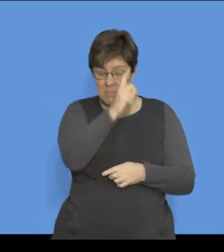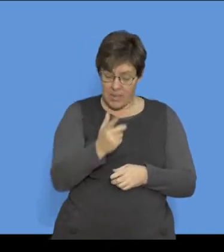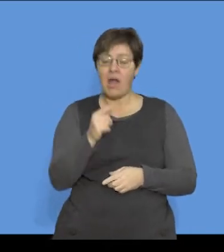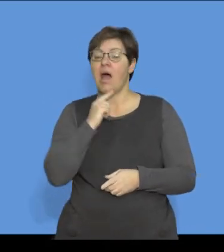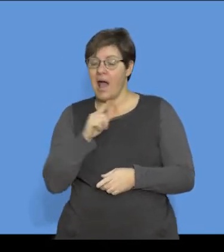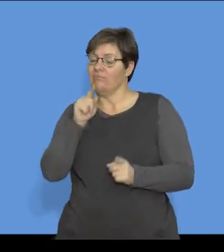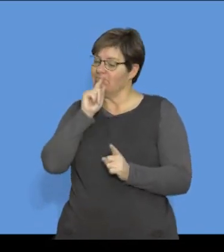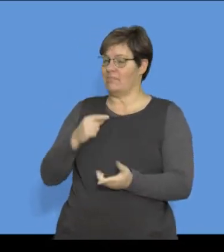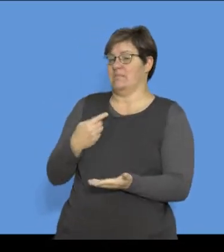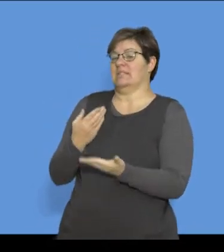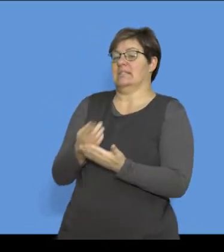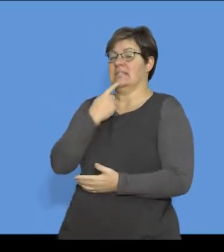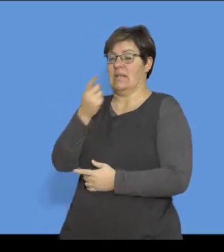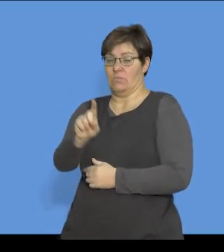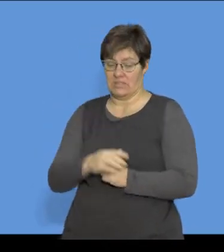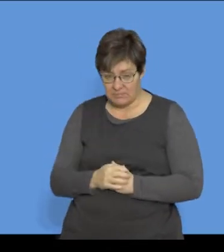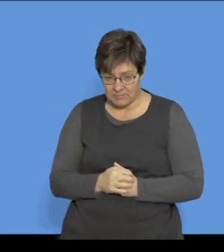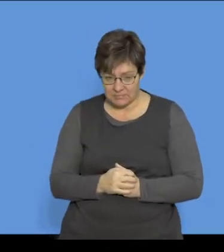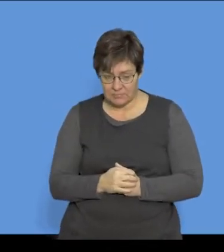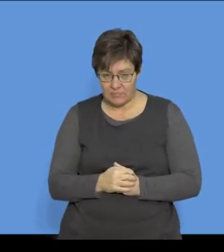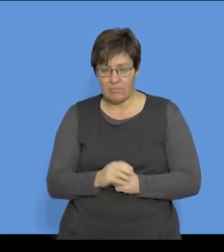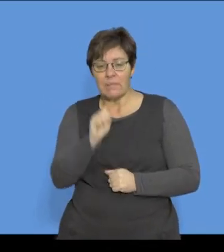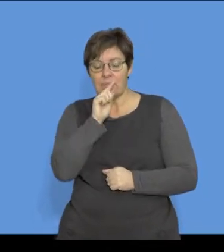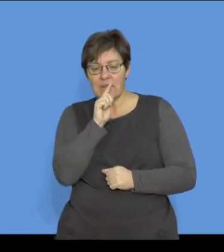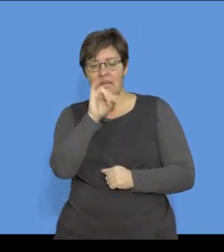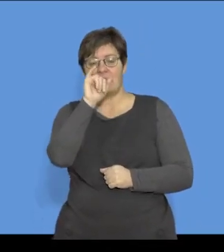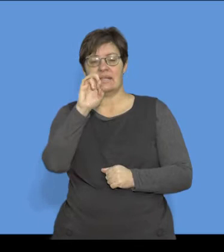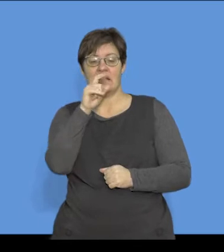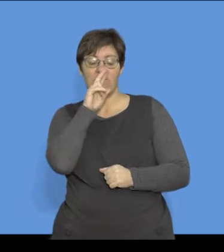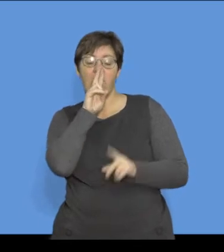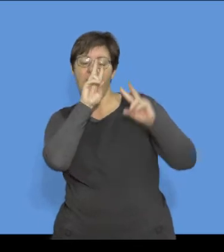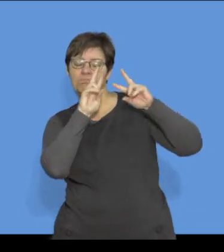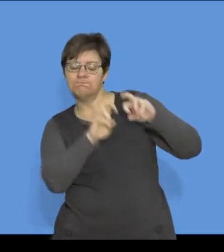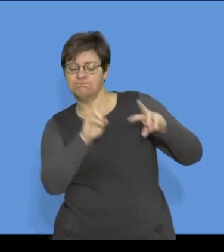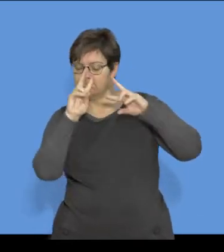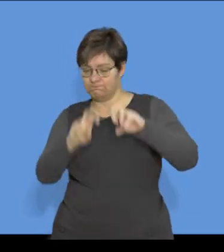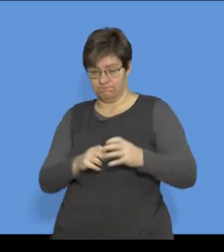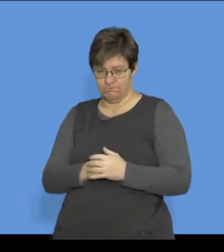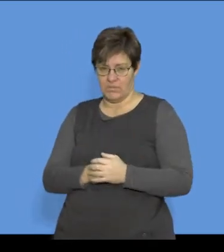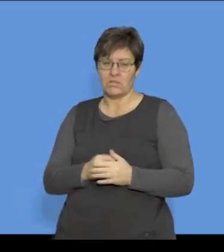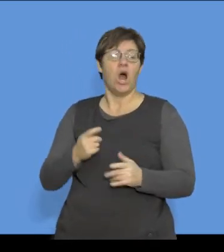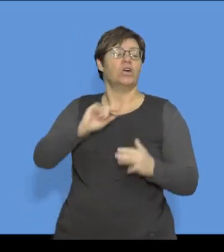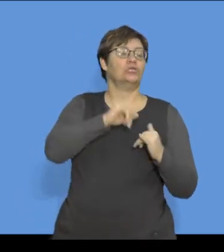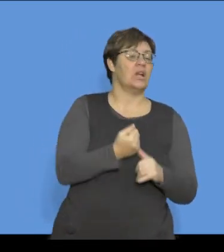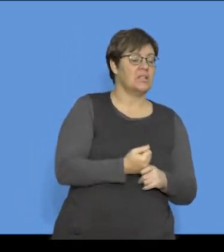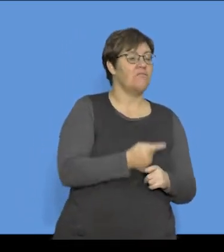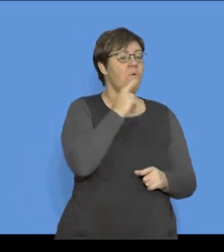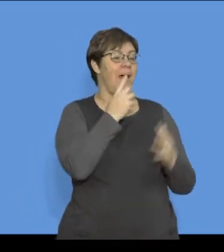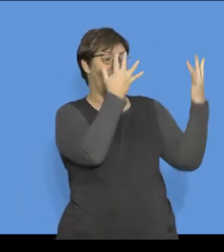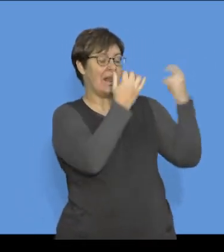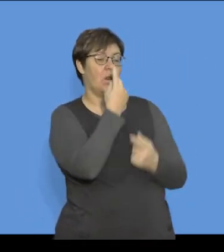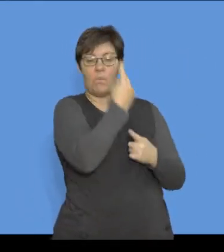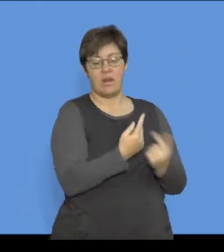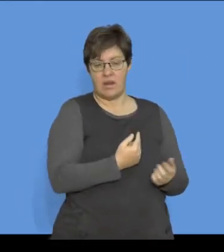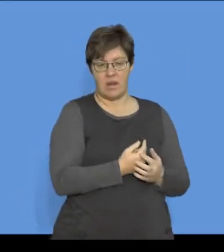the claim that I can make. That's what inductive reasoning is about. So you don't reason just from one calculation.